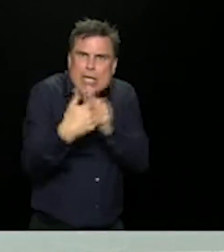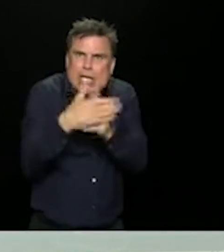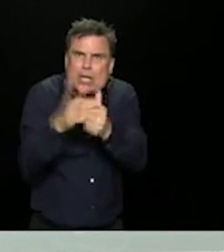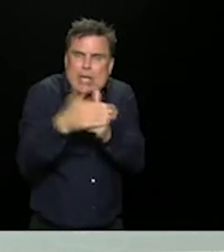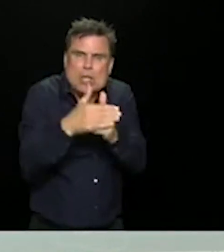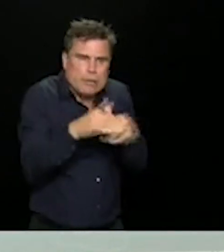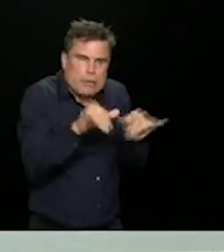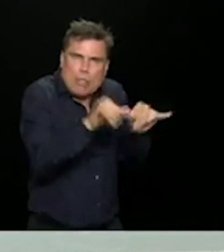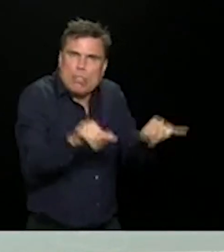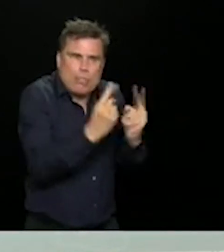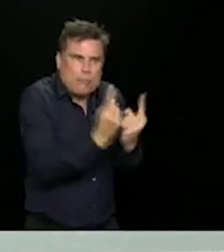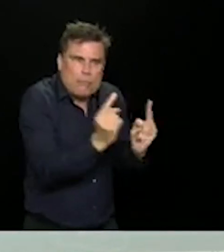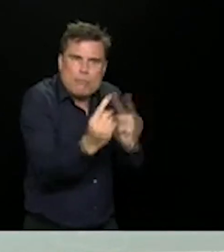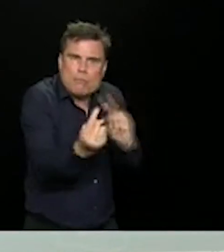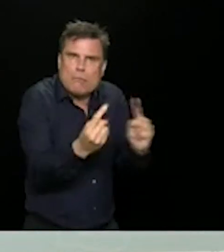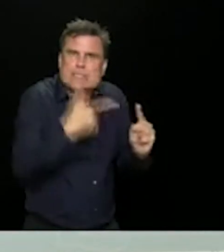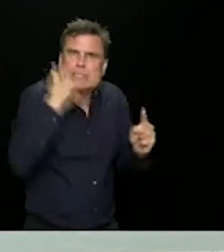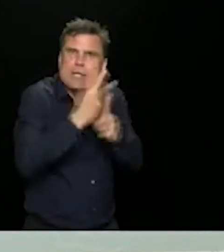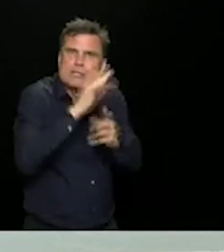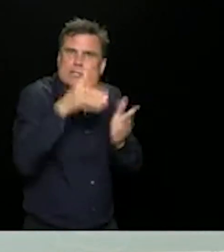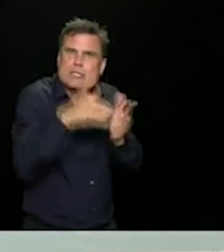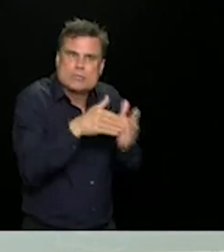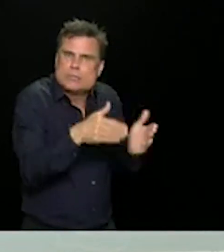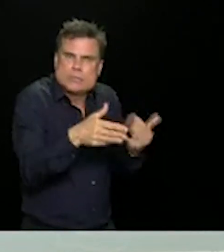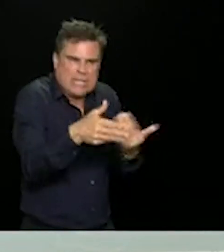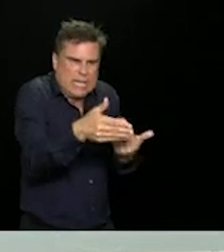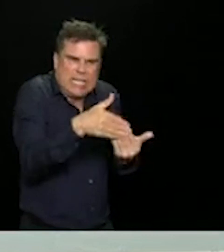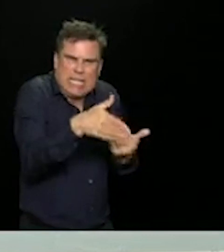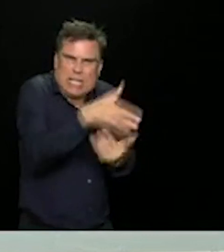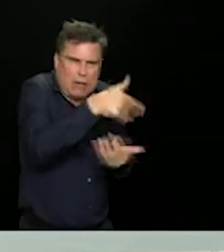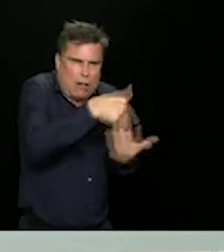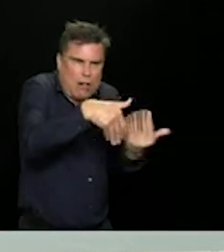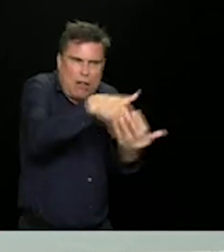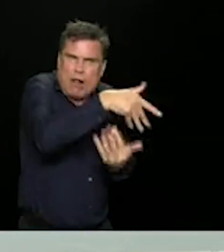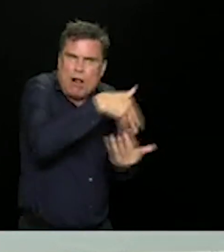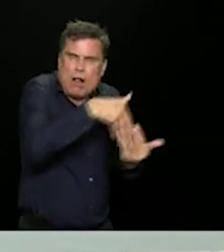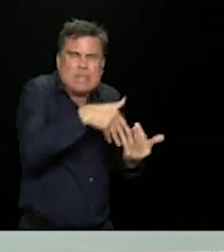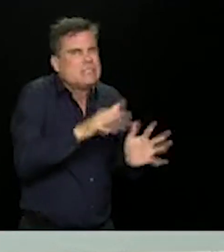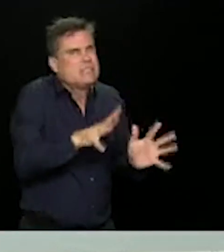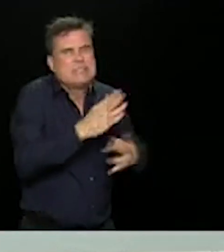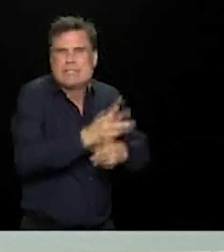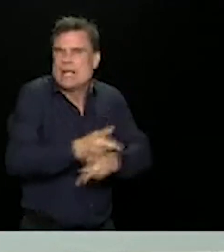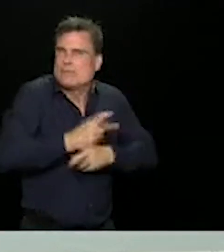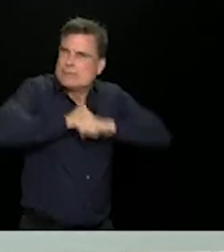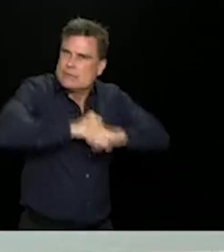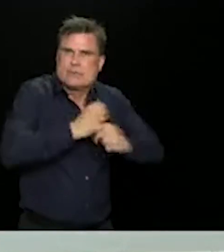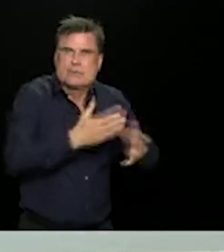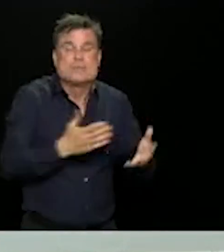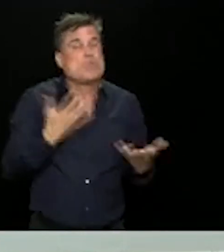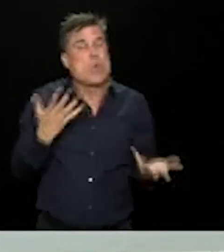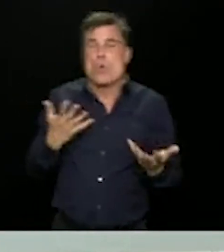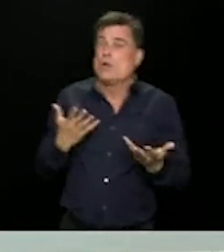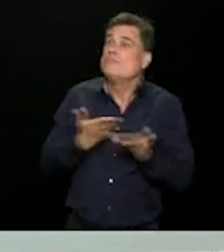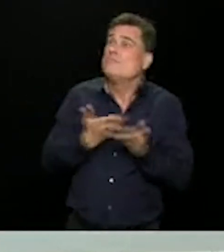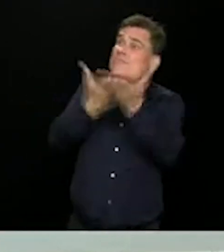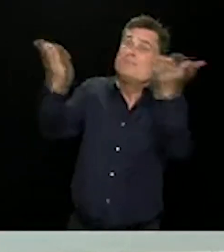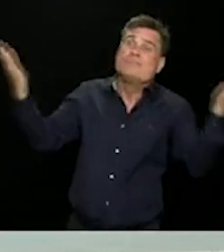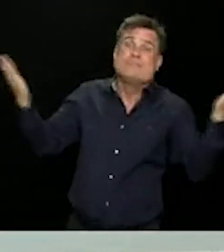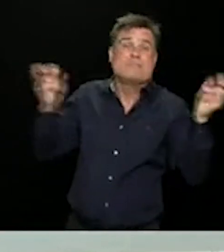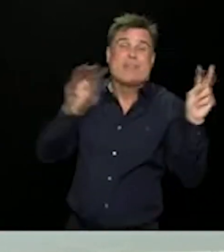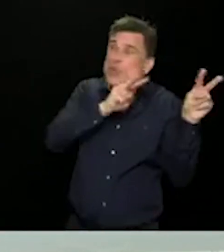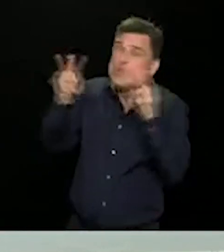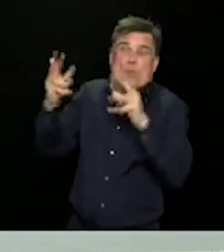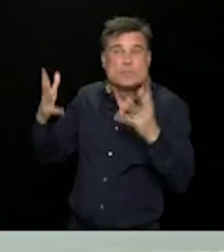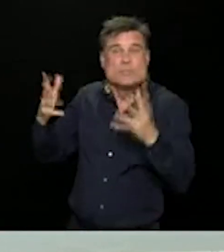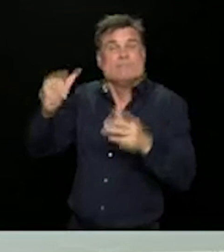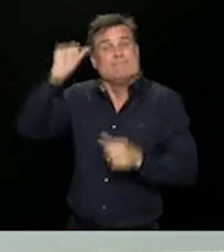become so key, so that we're not inadvertently spreading it in those settings. That's where the measures that we have in long-term care homes, where we know